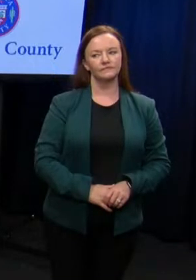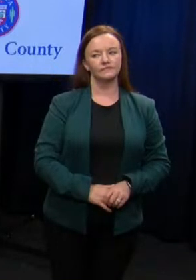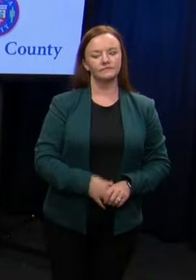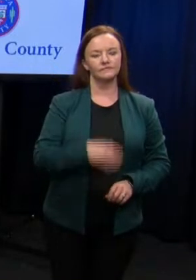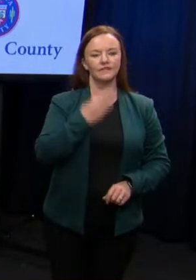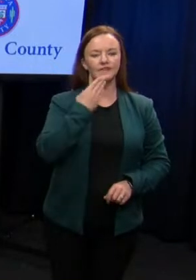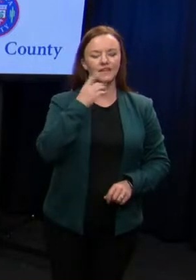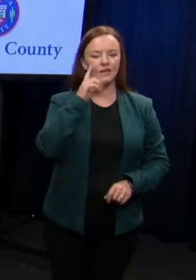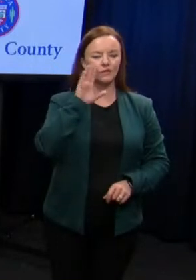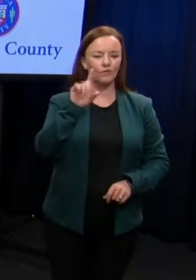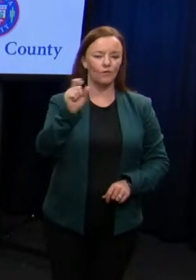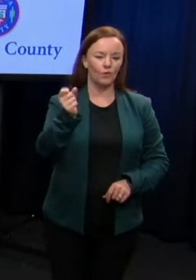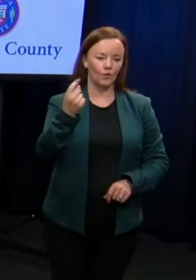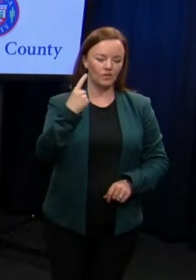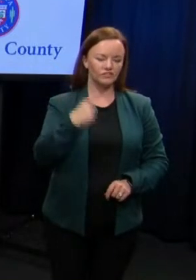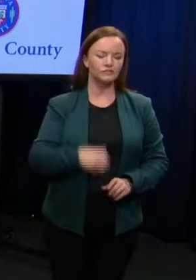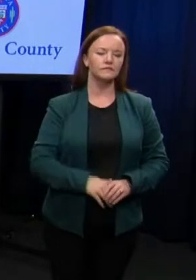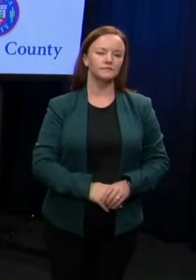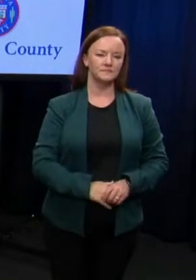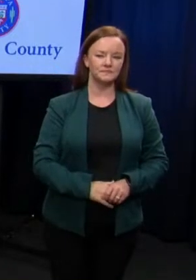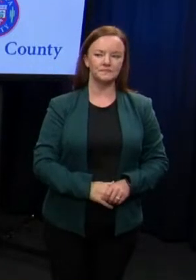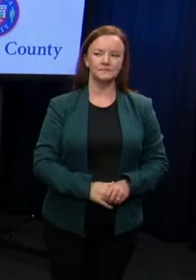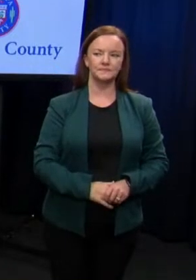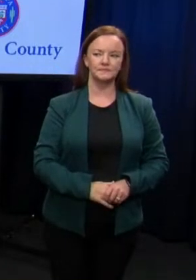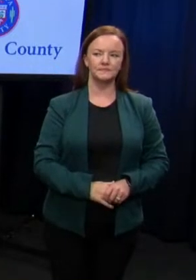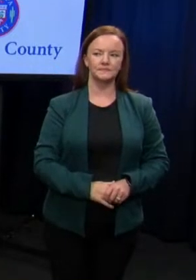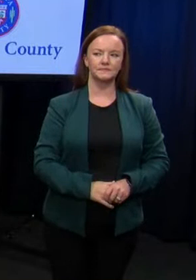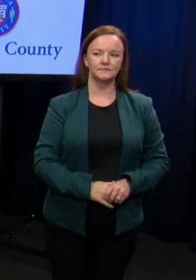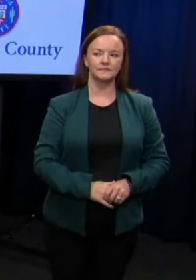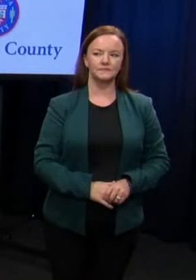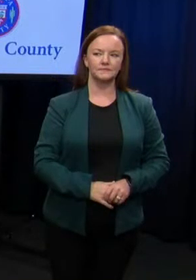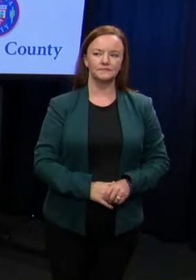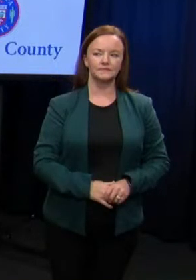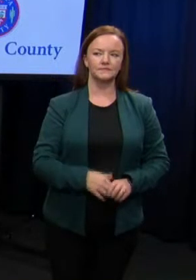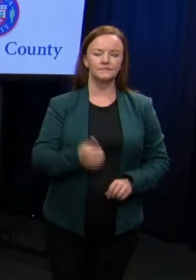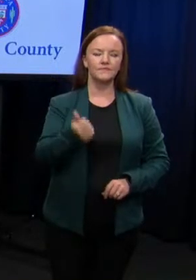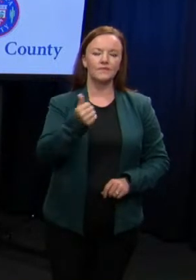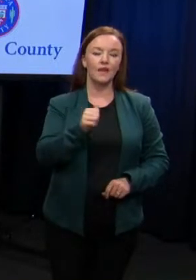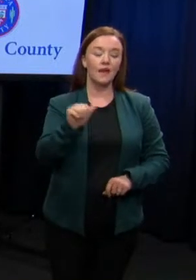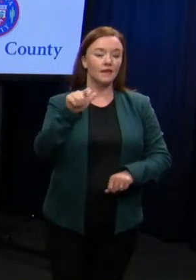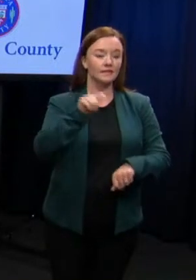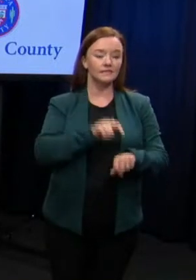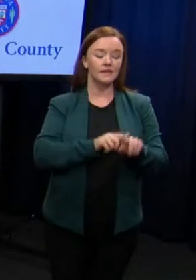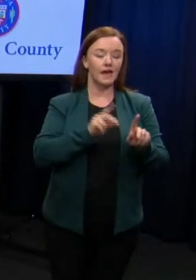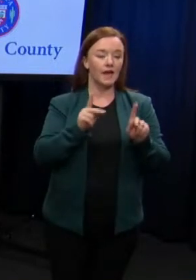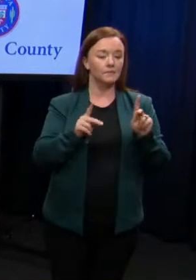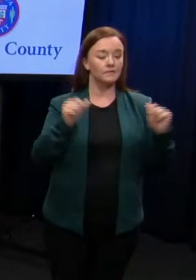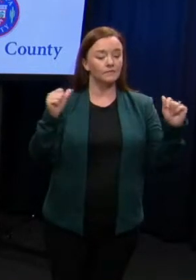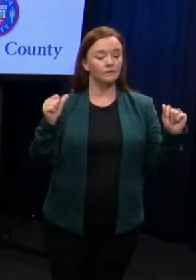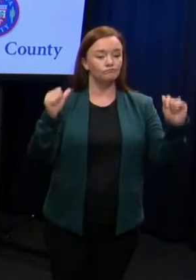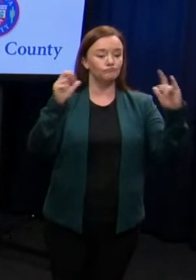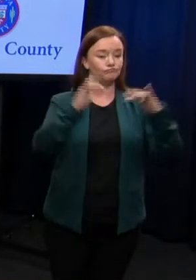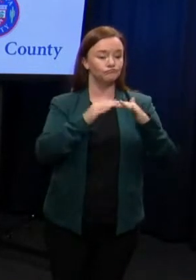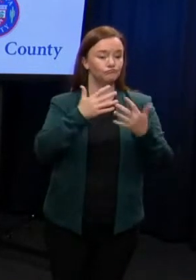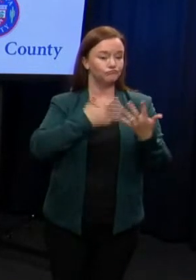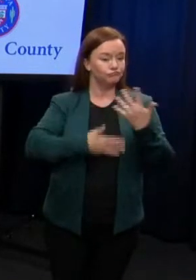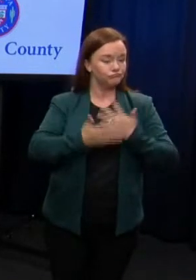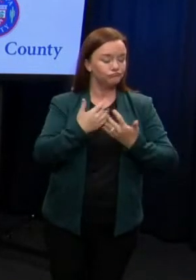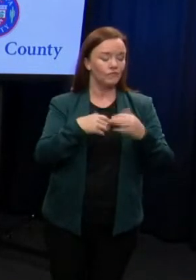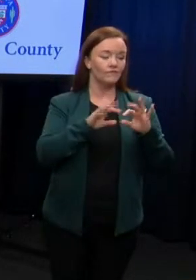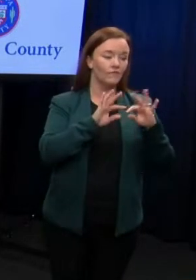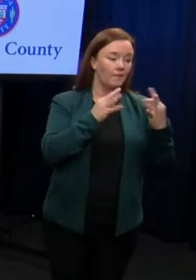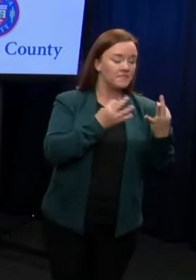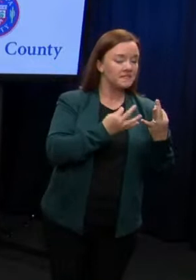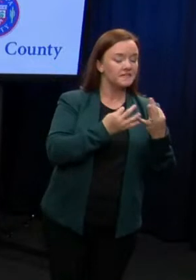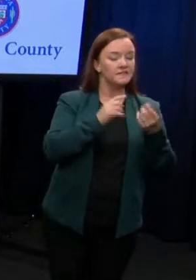Thank you for that question. So anytime people go and gather together with their family